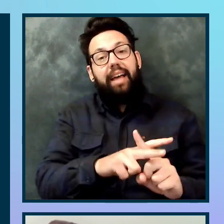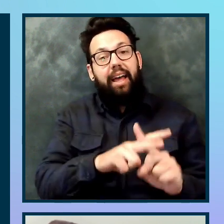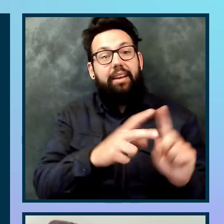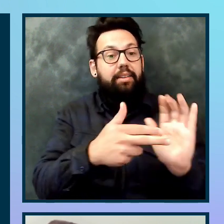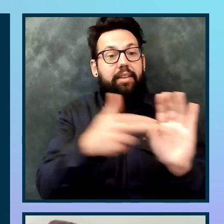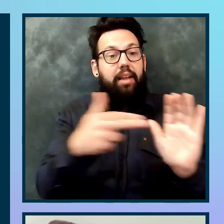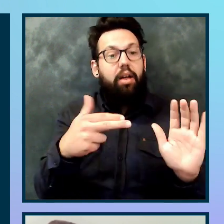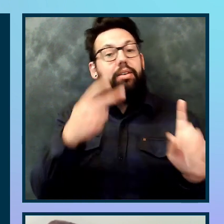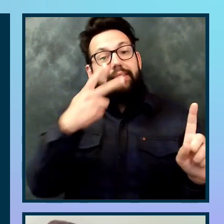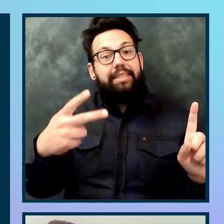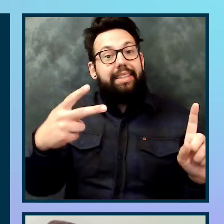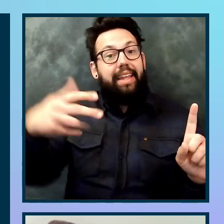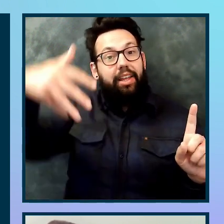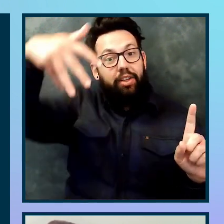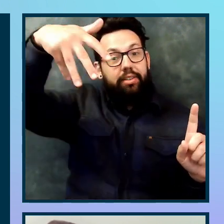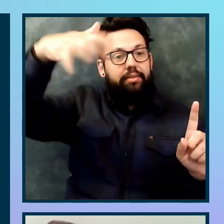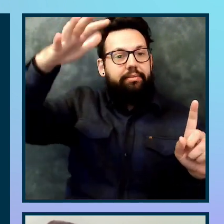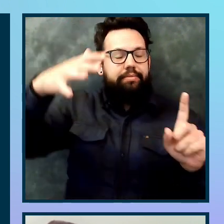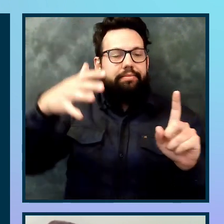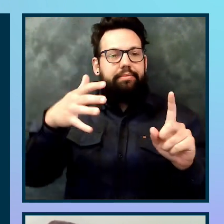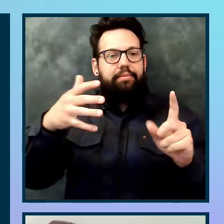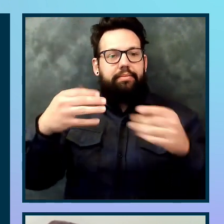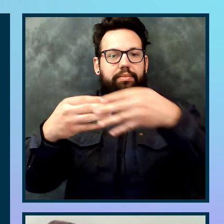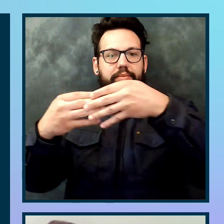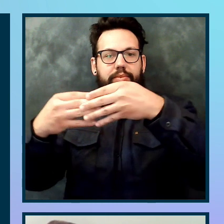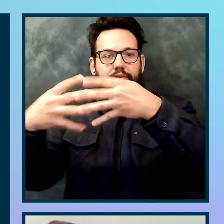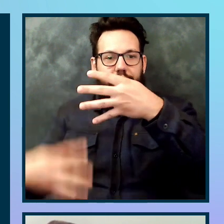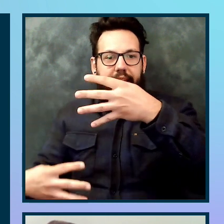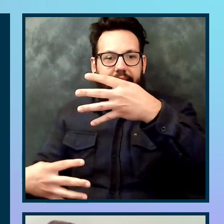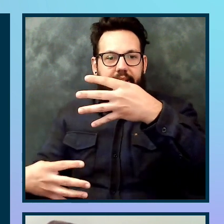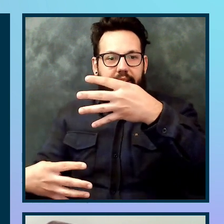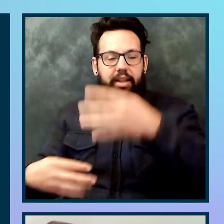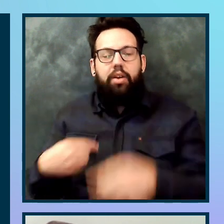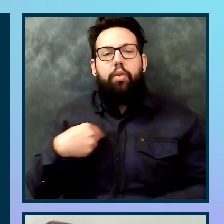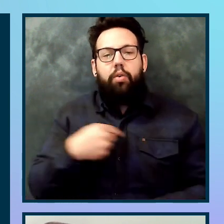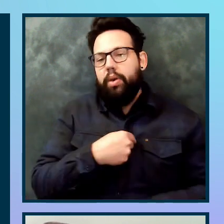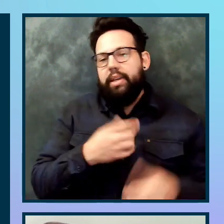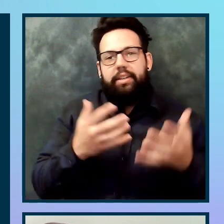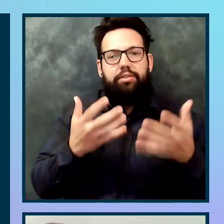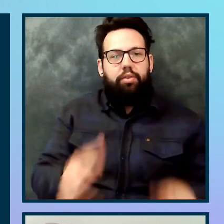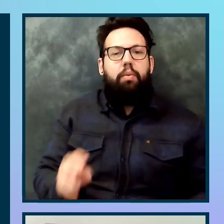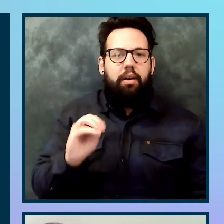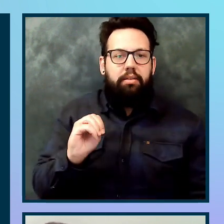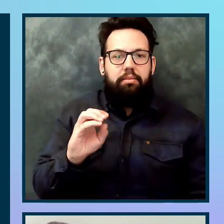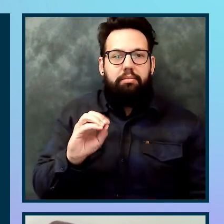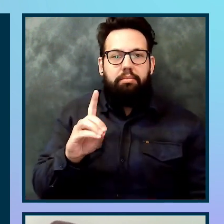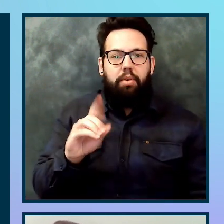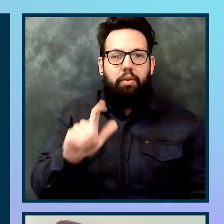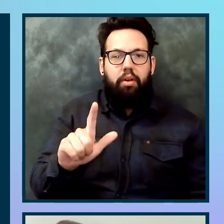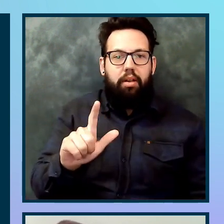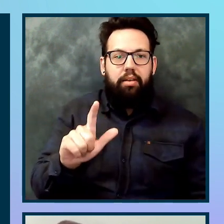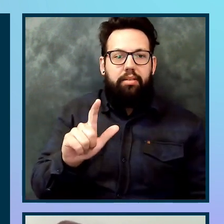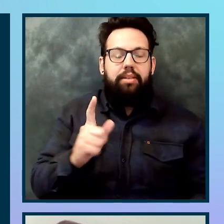accessibility tree, we see the dialog and modal false. In this case, we don't want a modal dialog because, well, it's just there